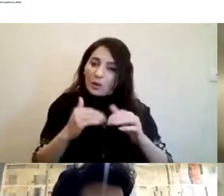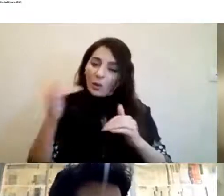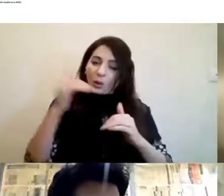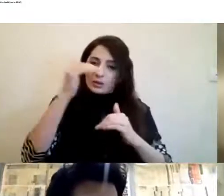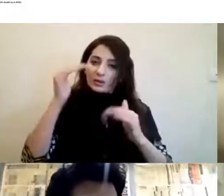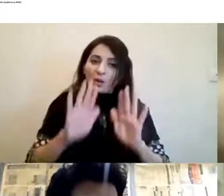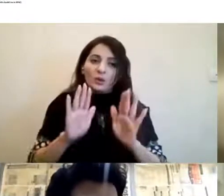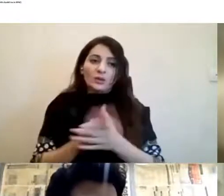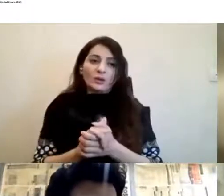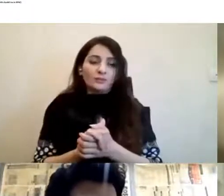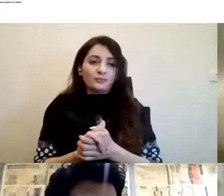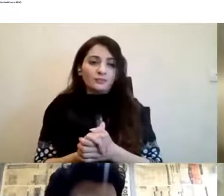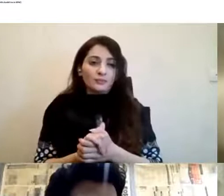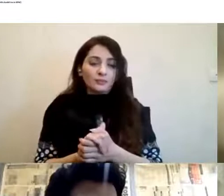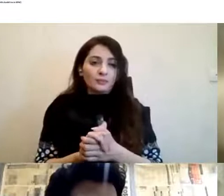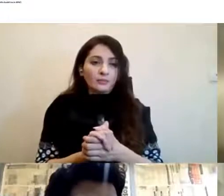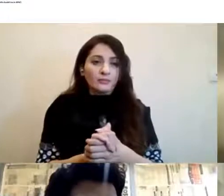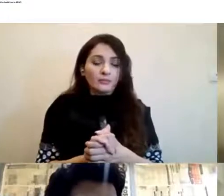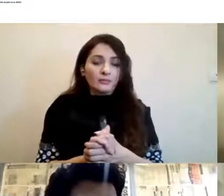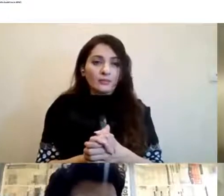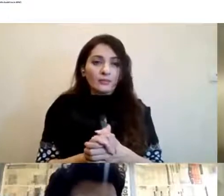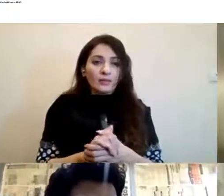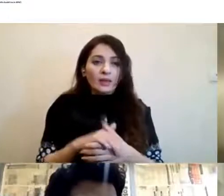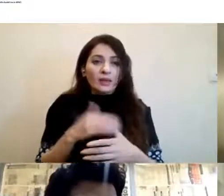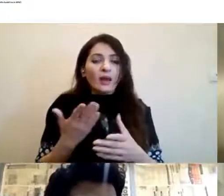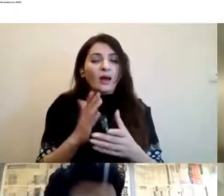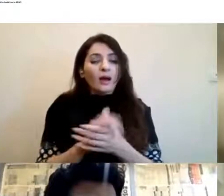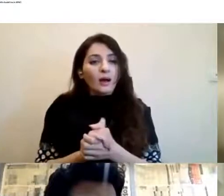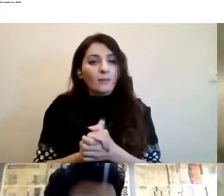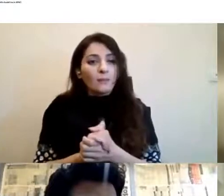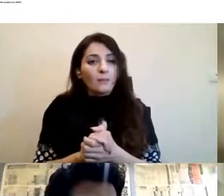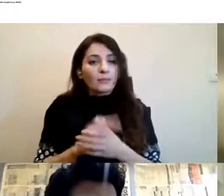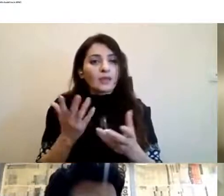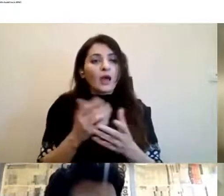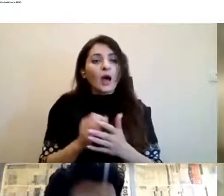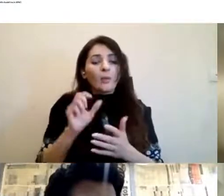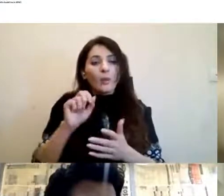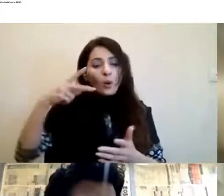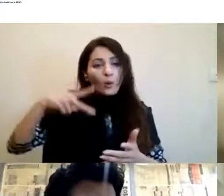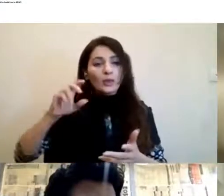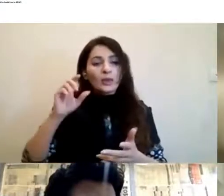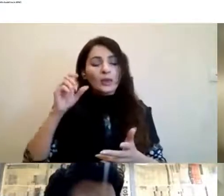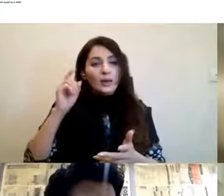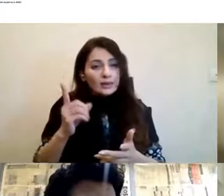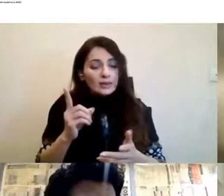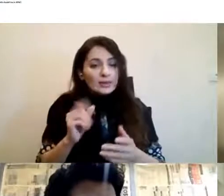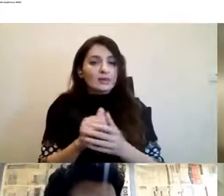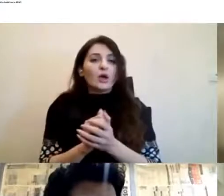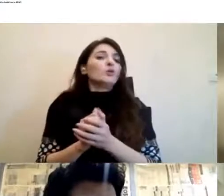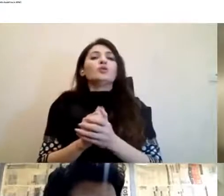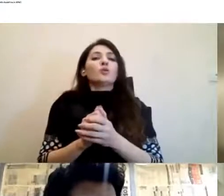Can you also reflect on the important role of OPDs, organizations of persons with disabilities,